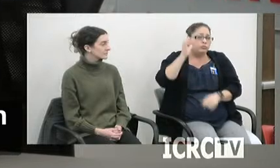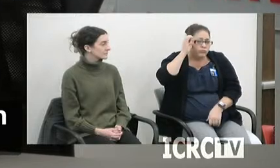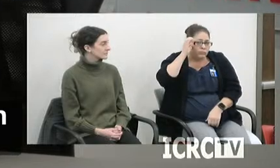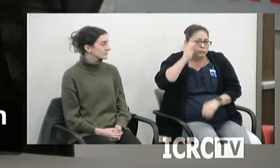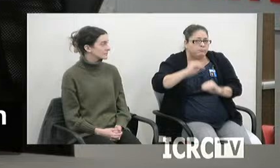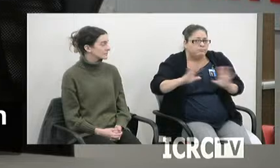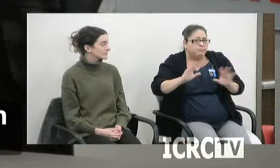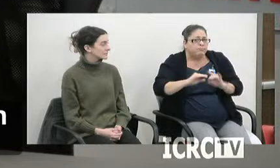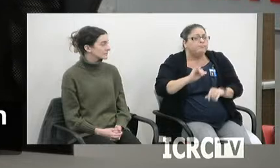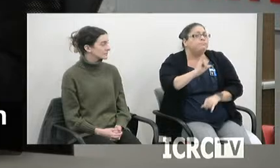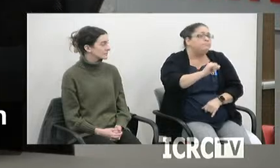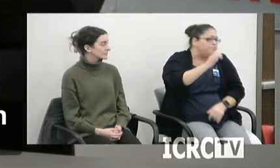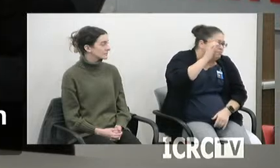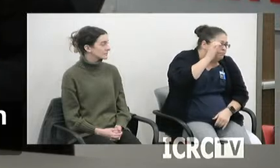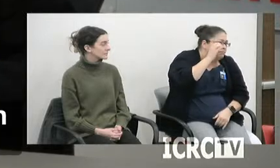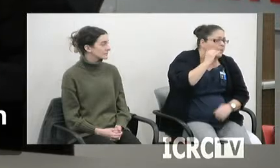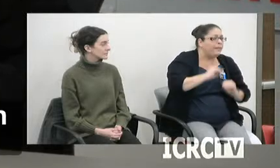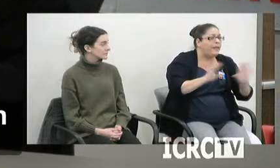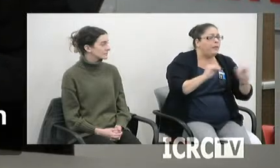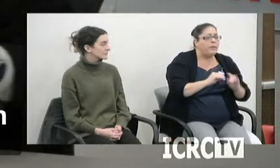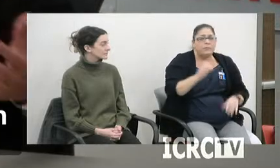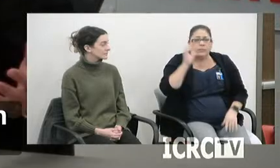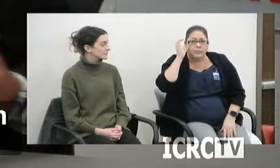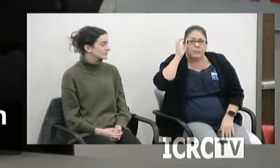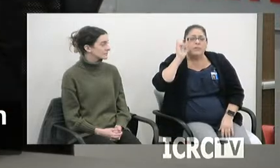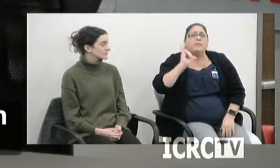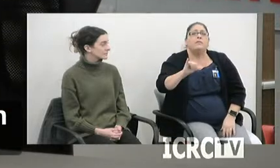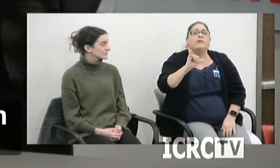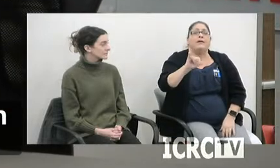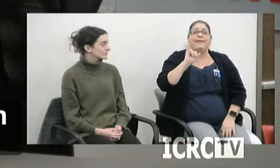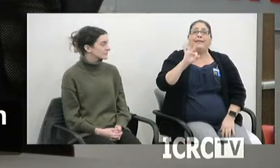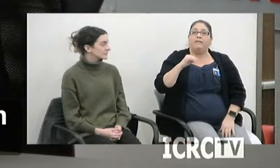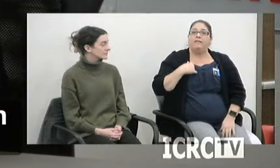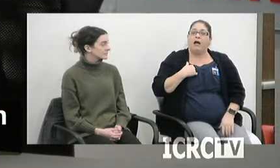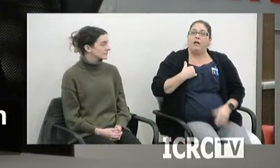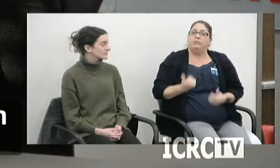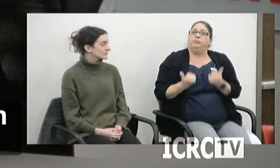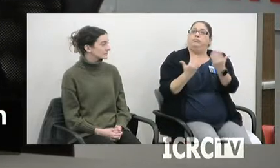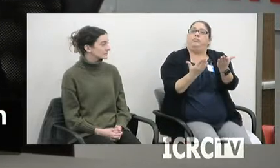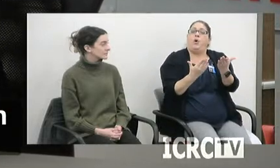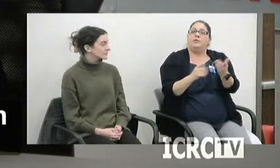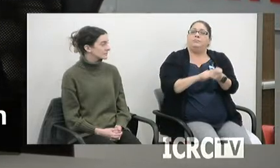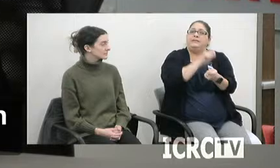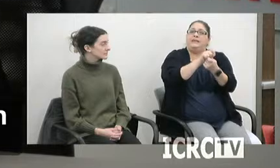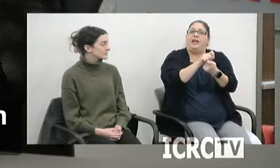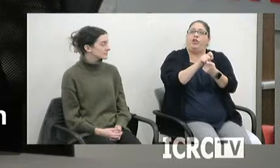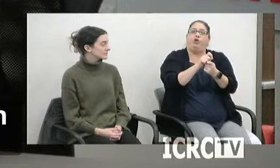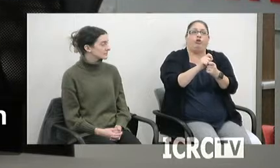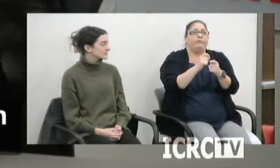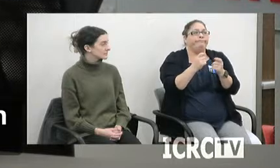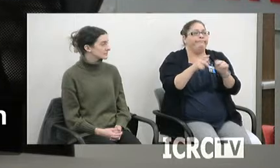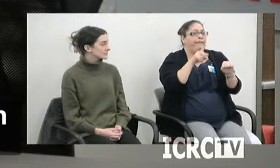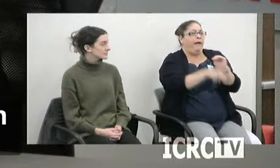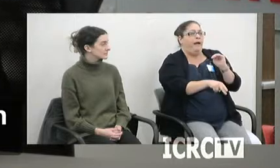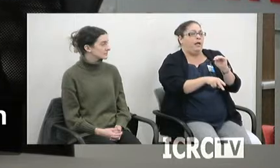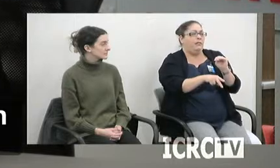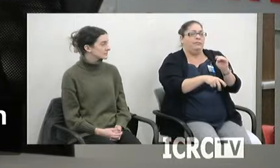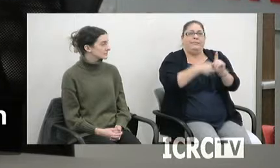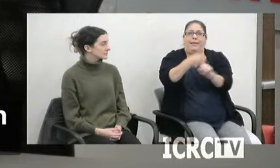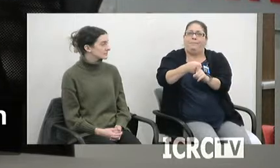clearly understand if we are proposing a particular cut, what's the impact